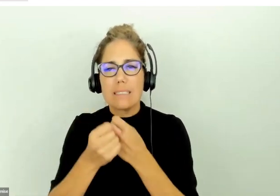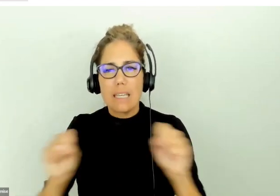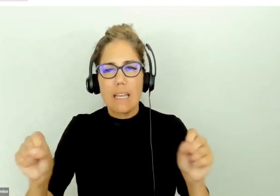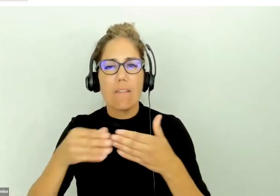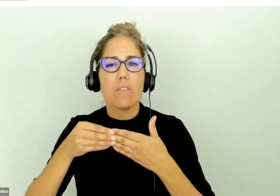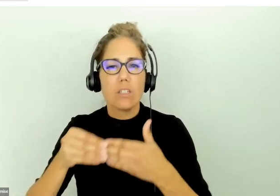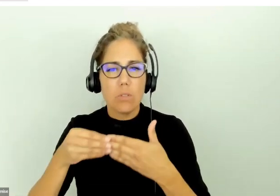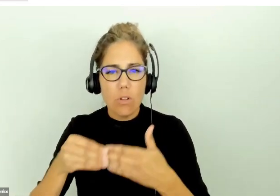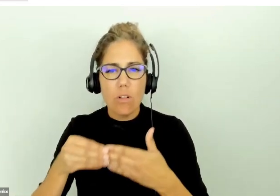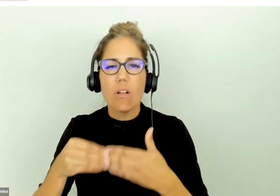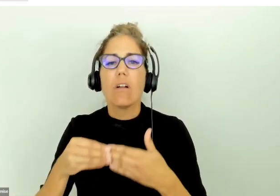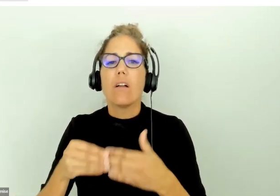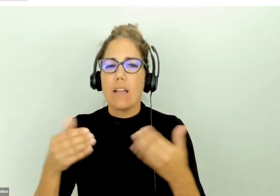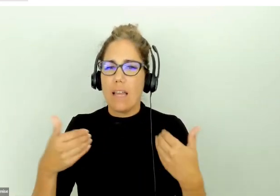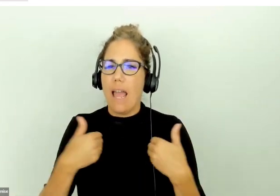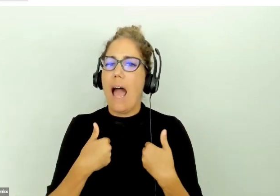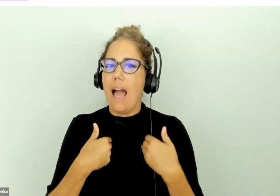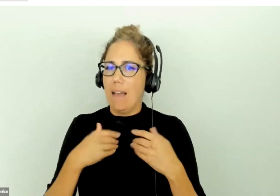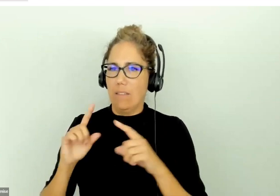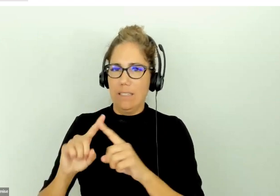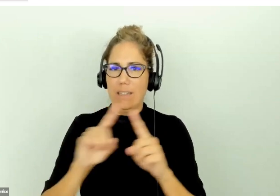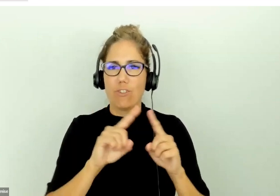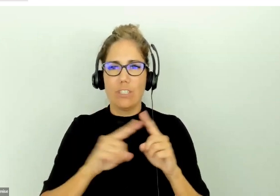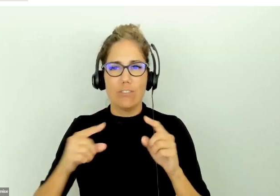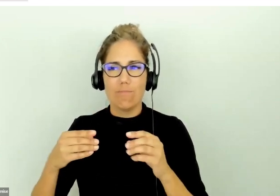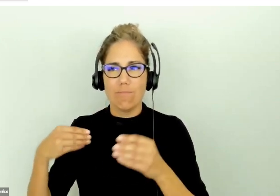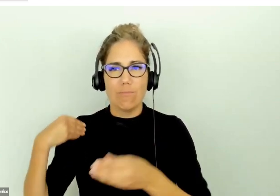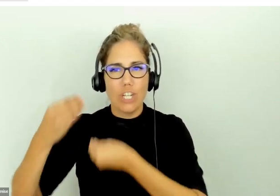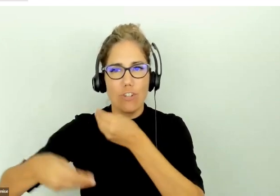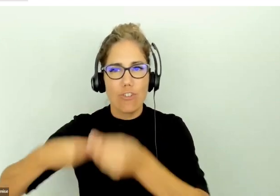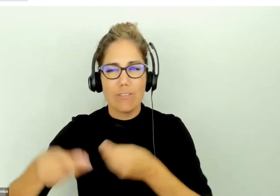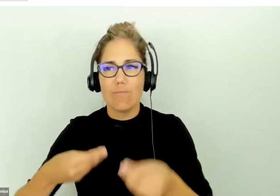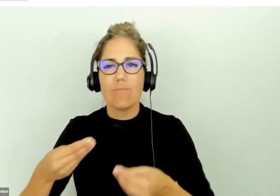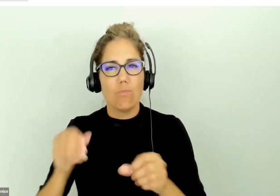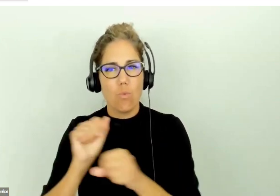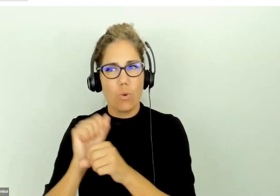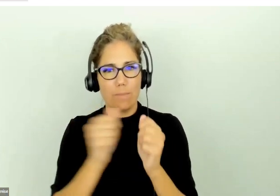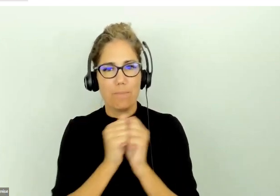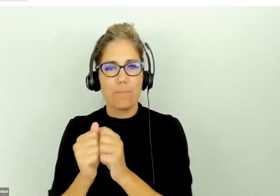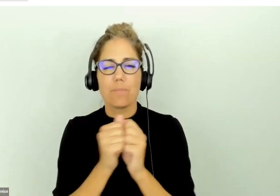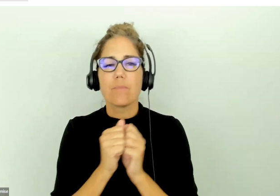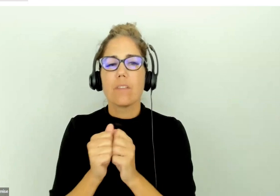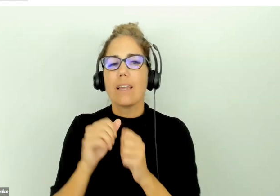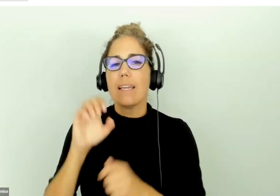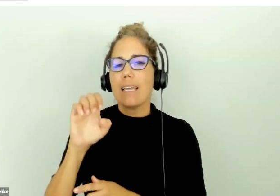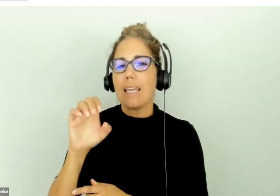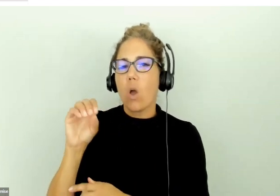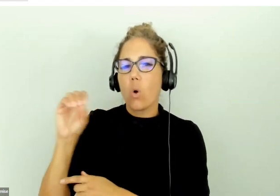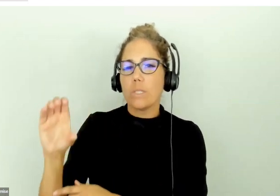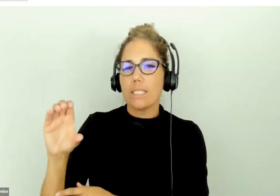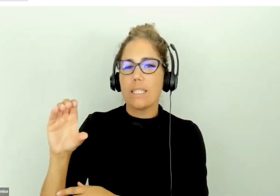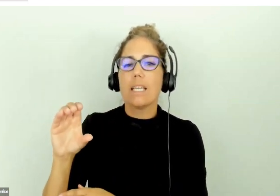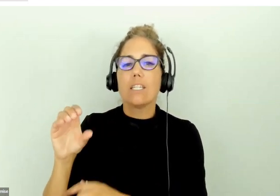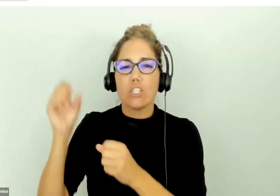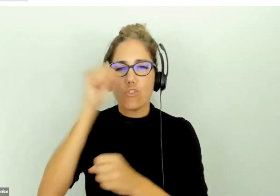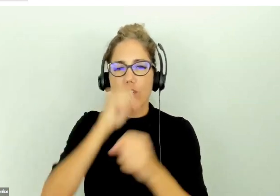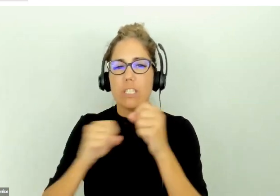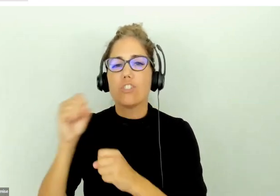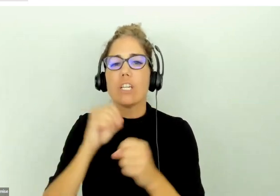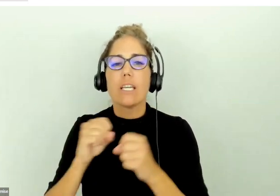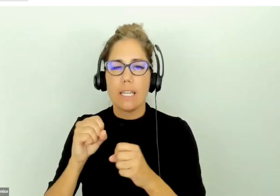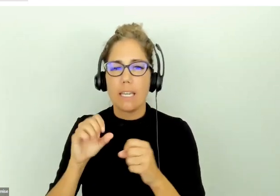promote intergenerational exchange. And a highlight here is the EEOC Strategic Enforcement